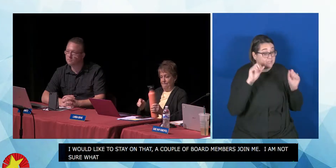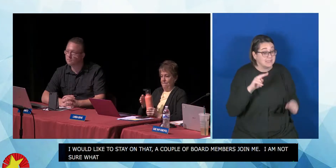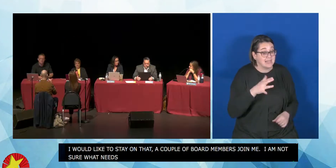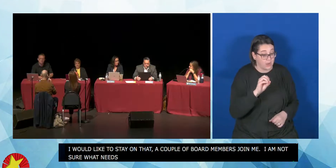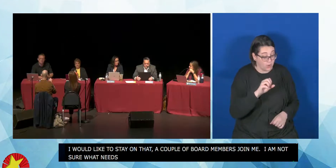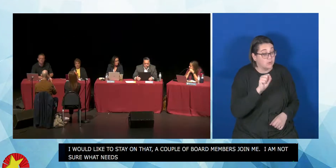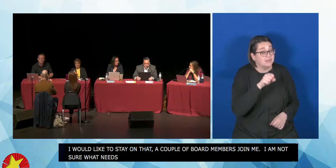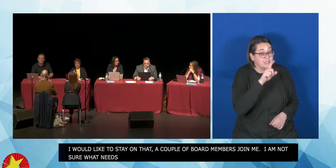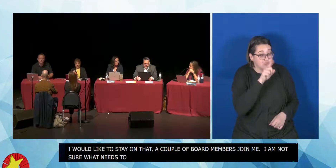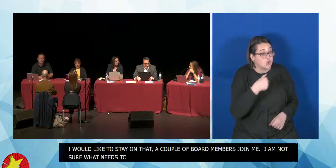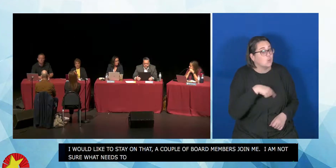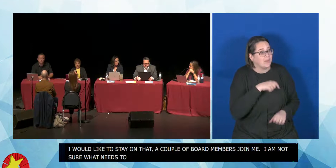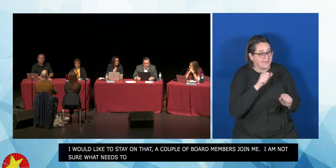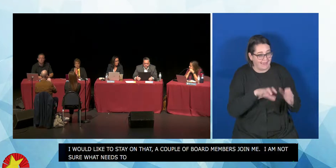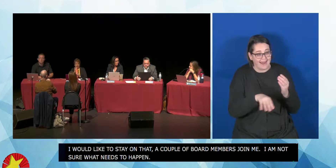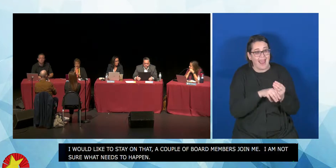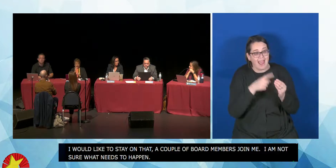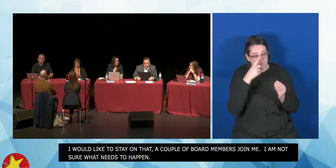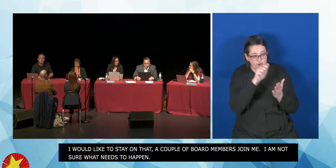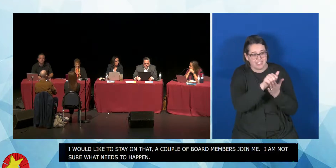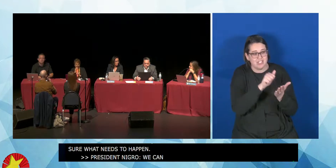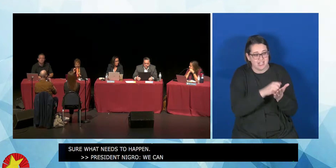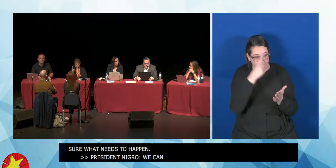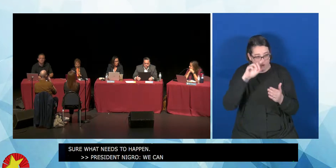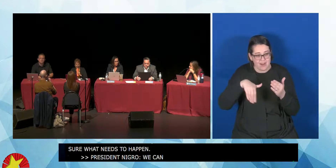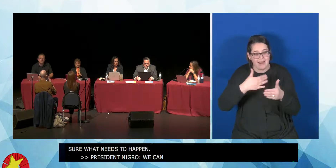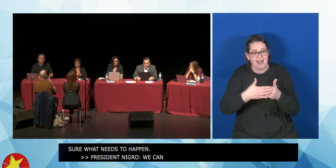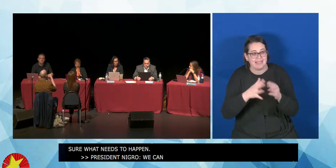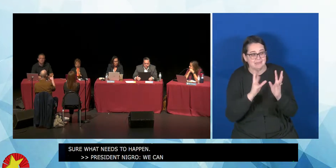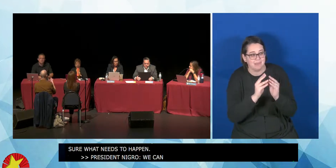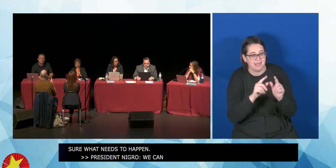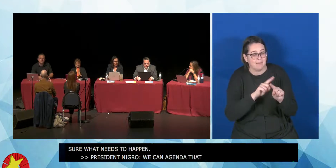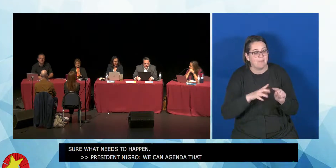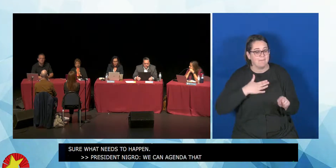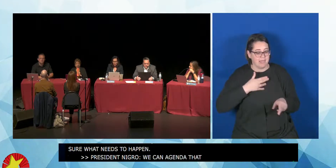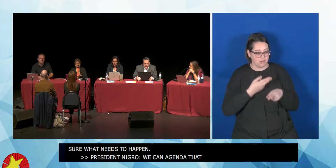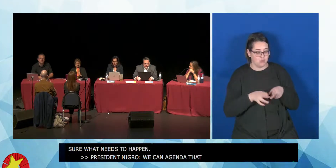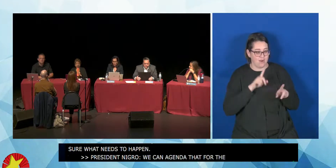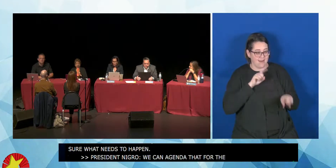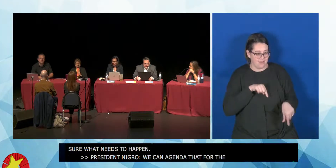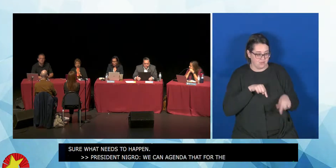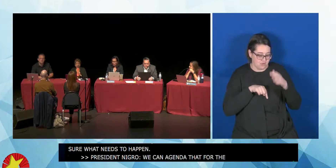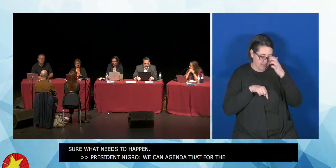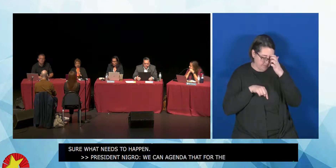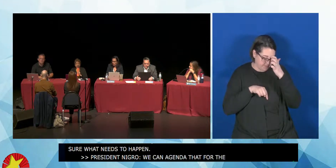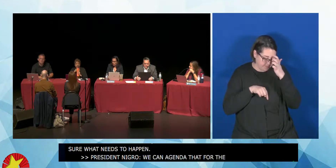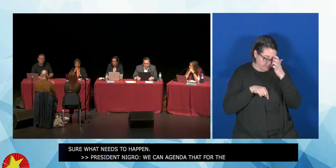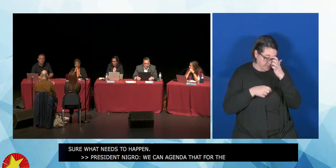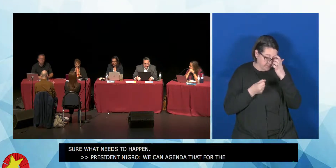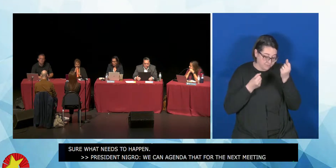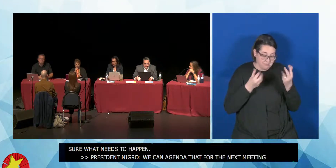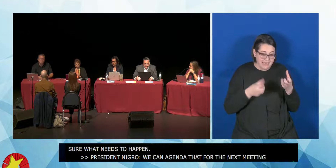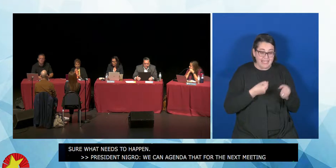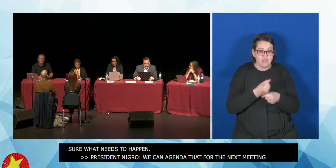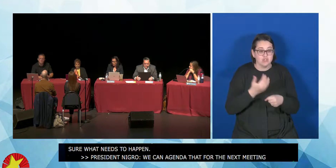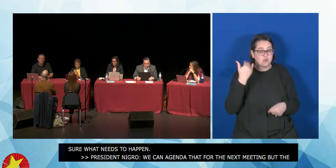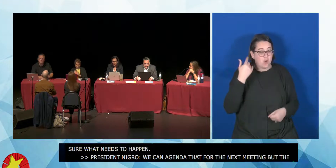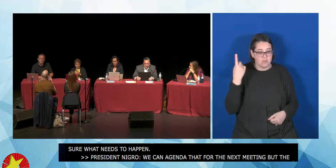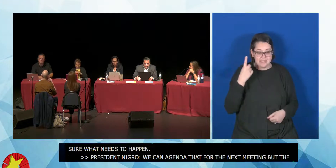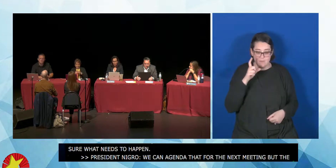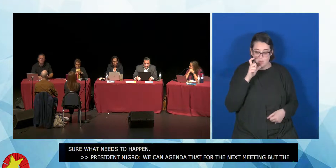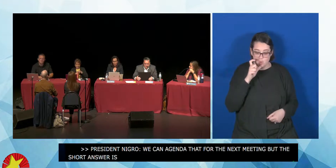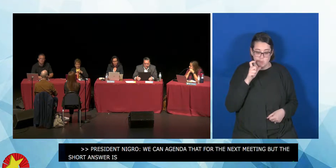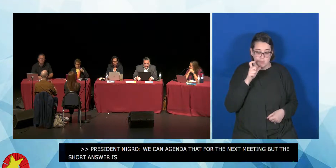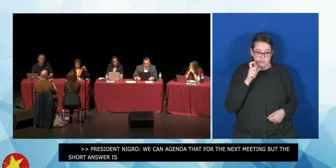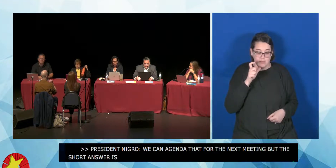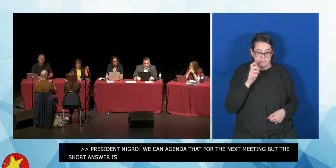for for the next meeting. But the short answer is, a number of years ago, someone who's not the